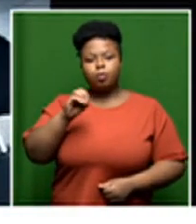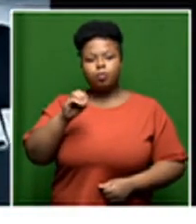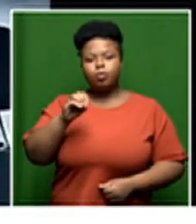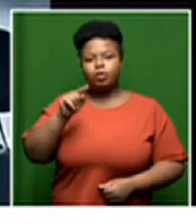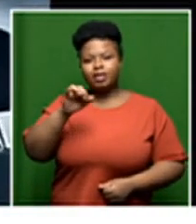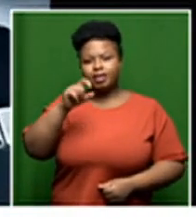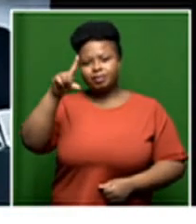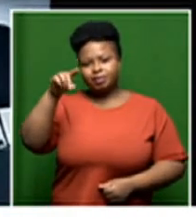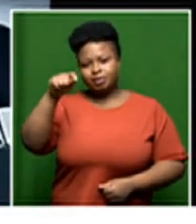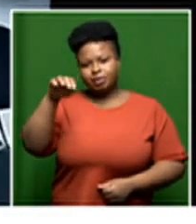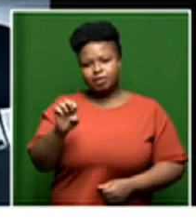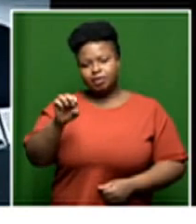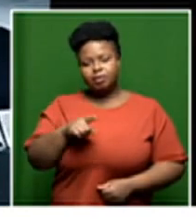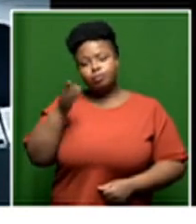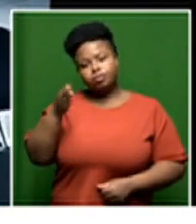was live